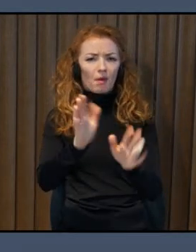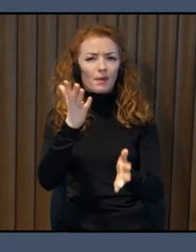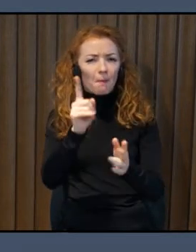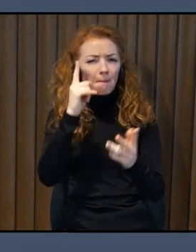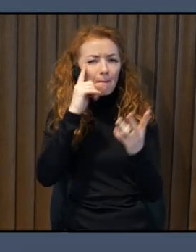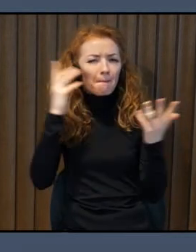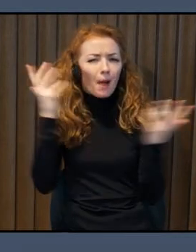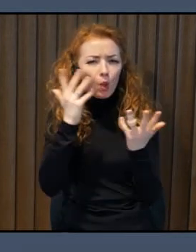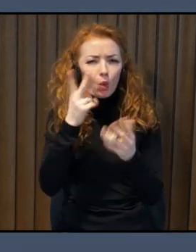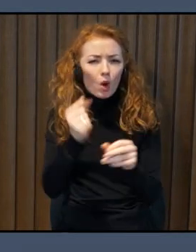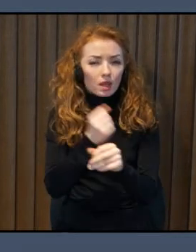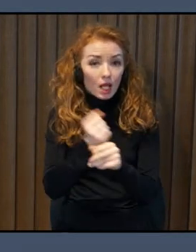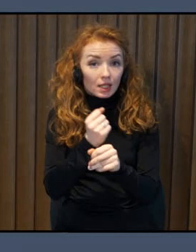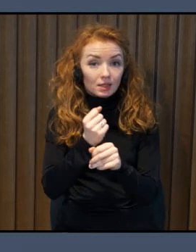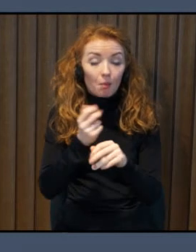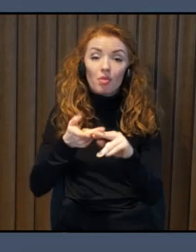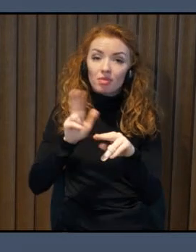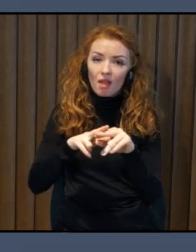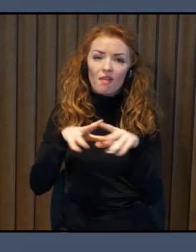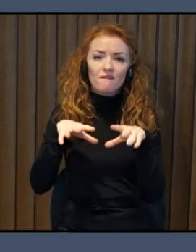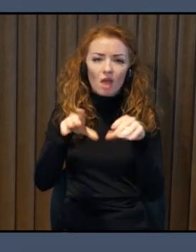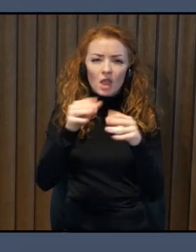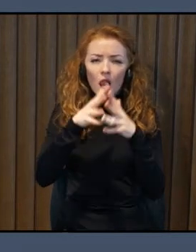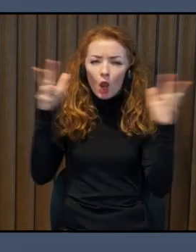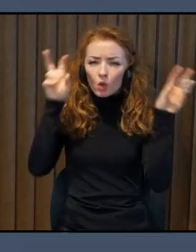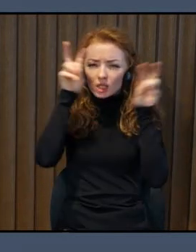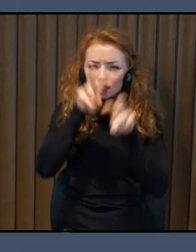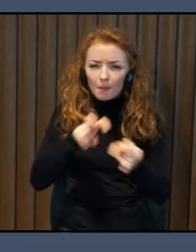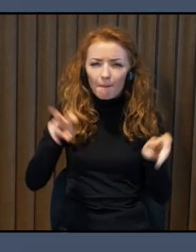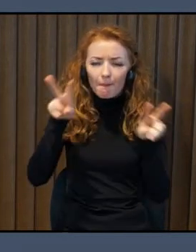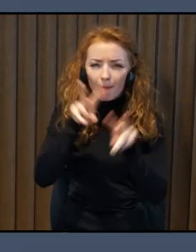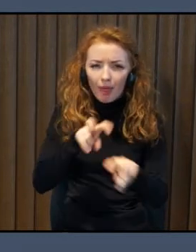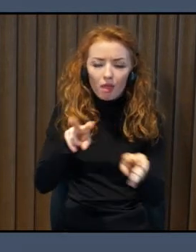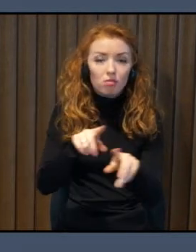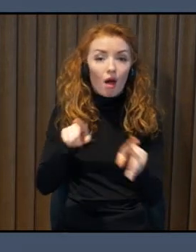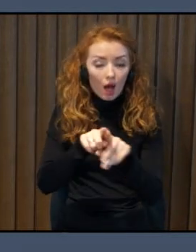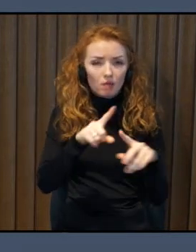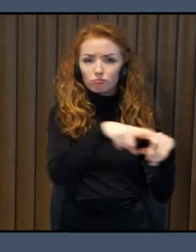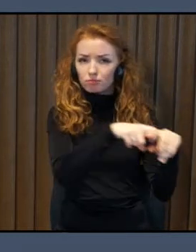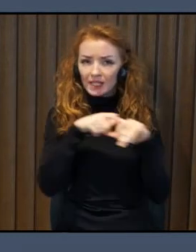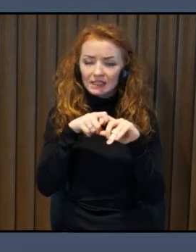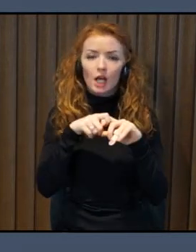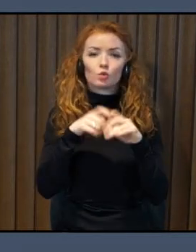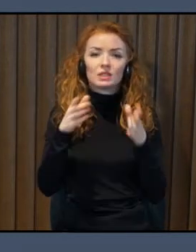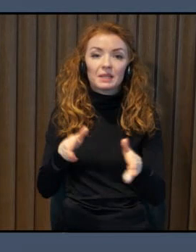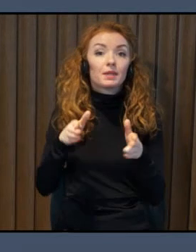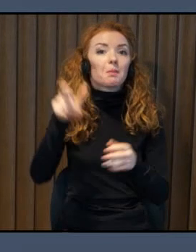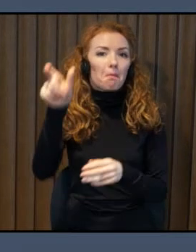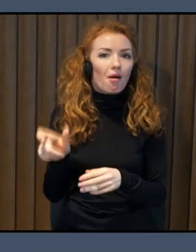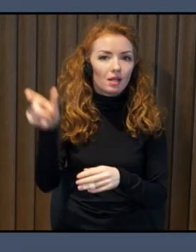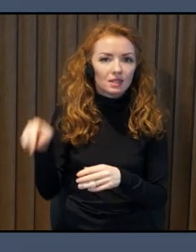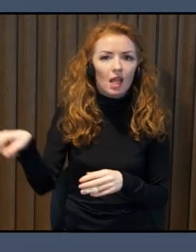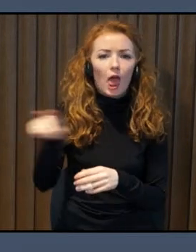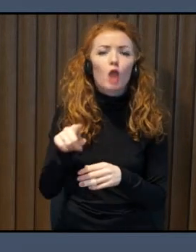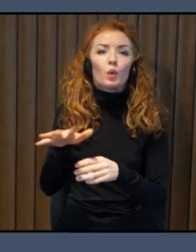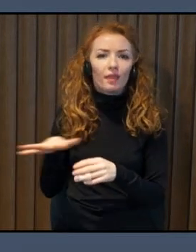hospital changed, and the new manager was actually thinking that we need to think over what are we doing. And so once more